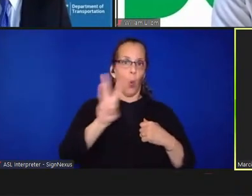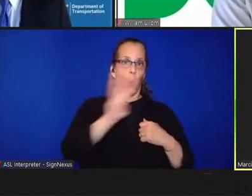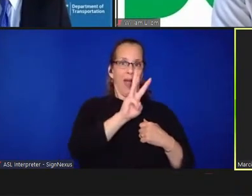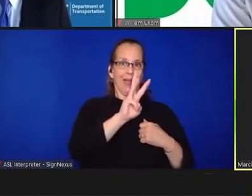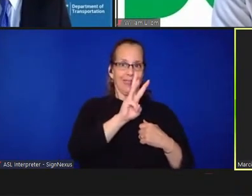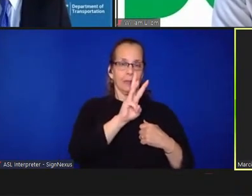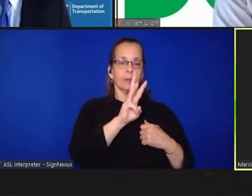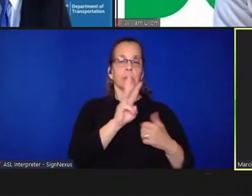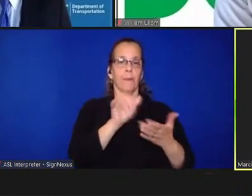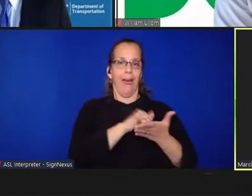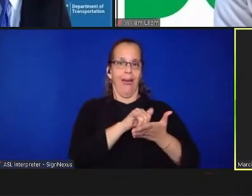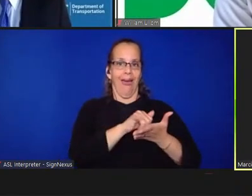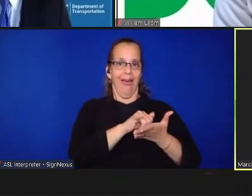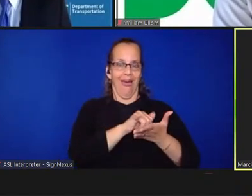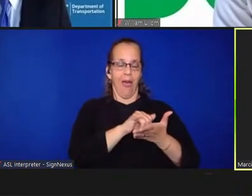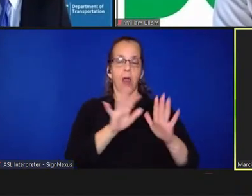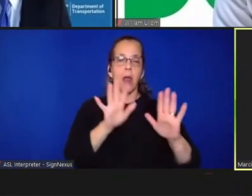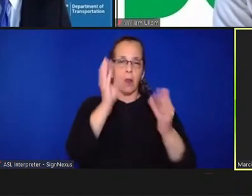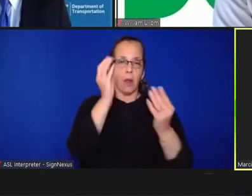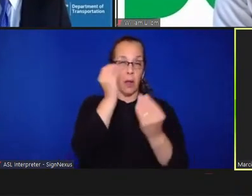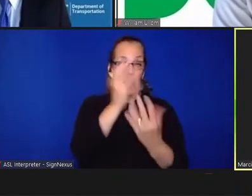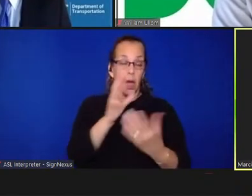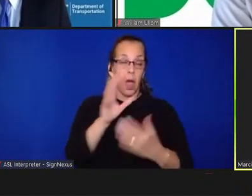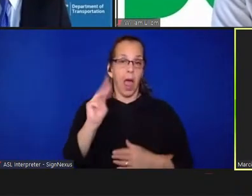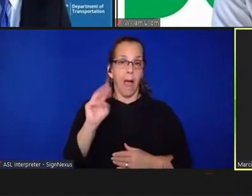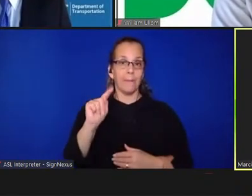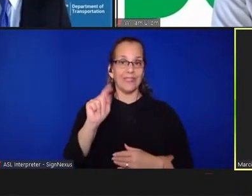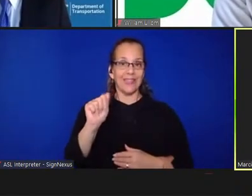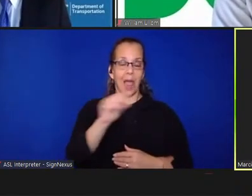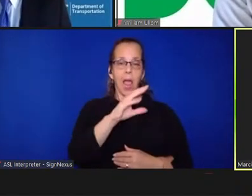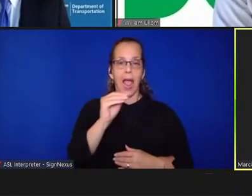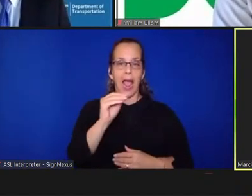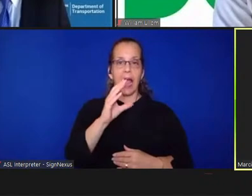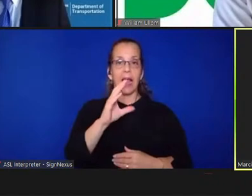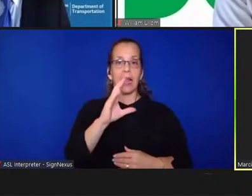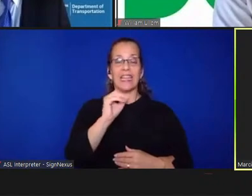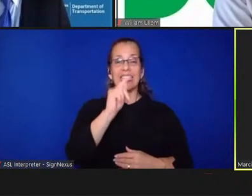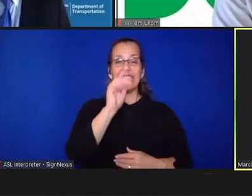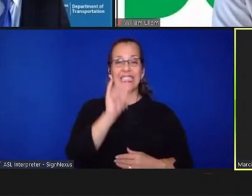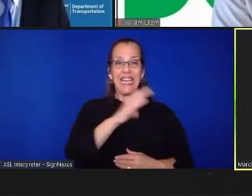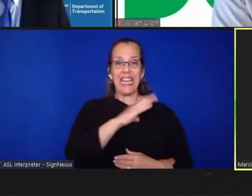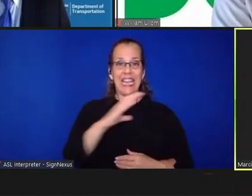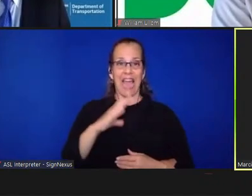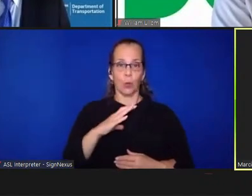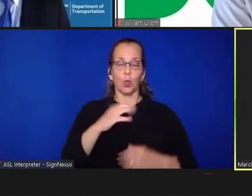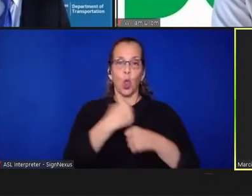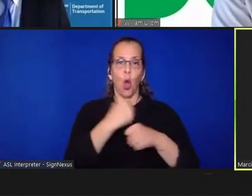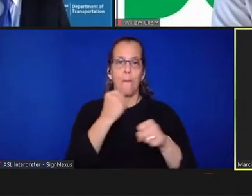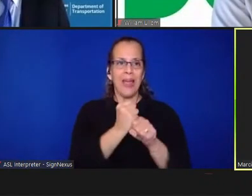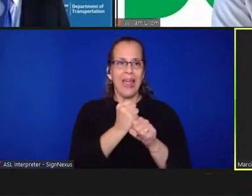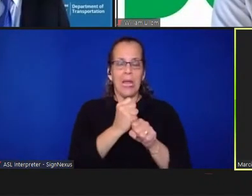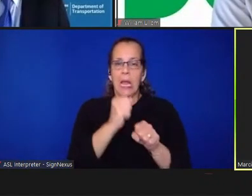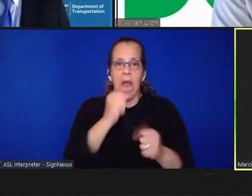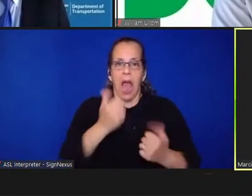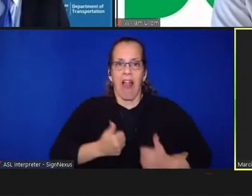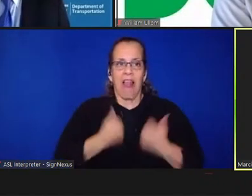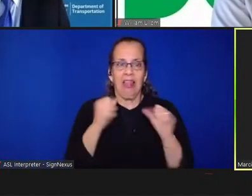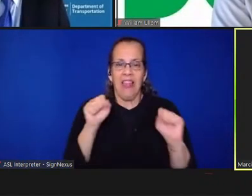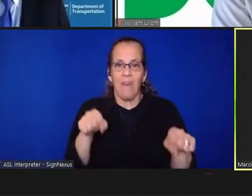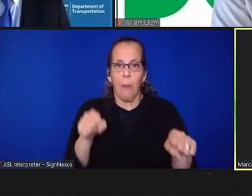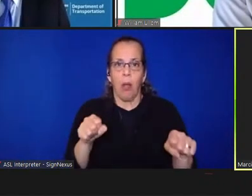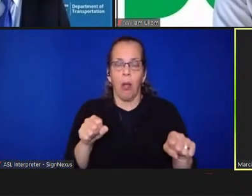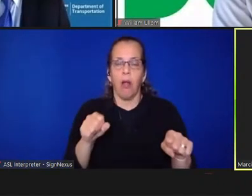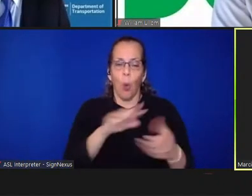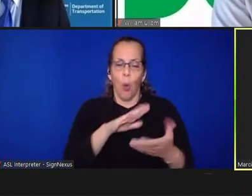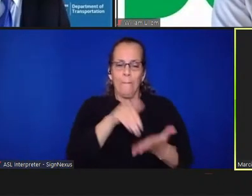and I want to say that the MTA and the city council are making the city unlivable for the middle class the the MTA